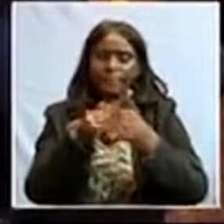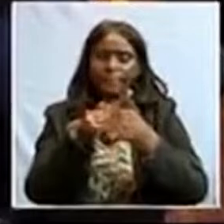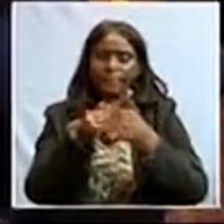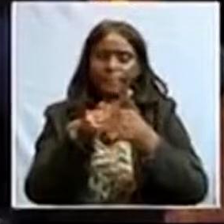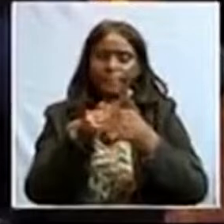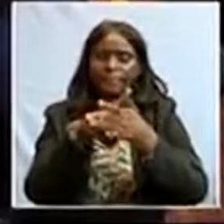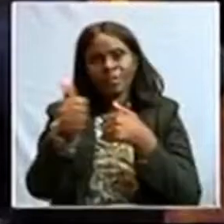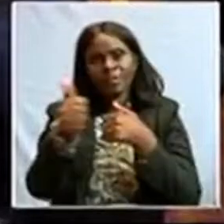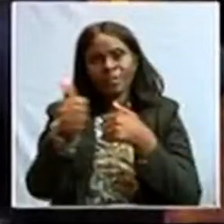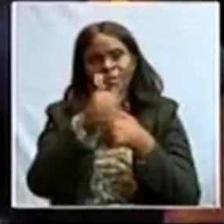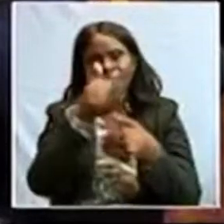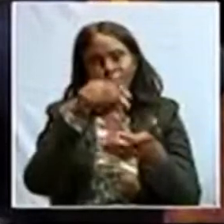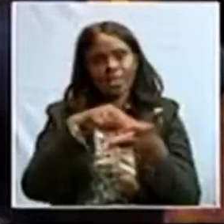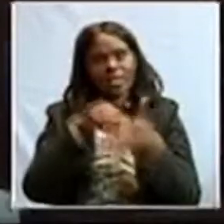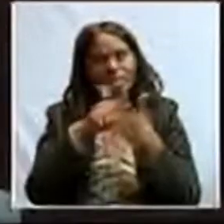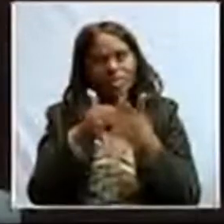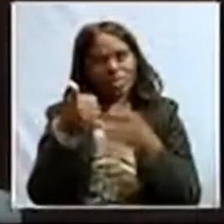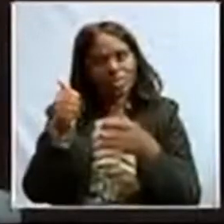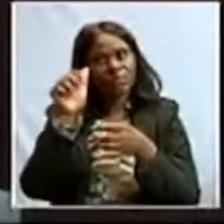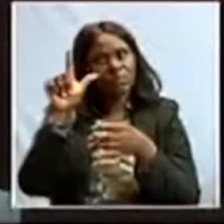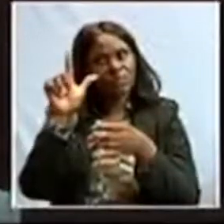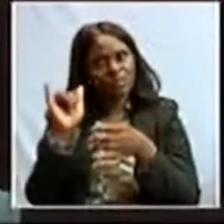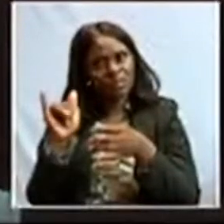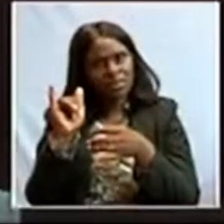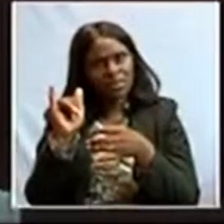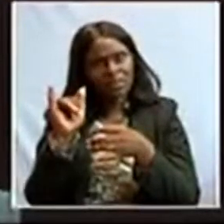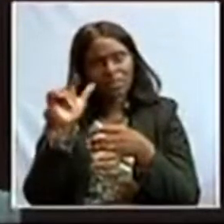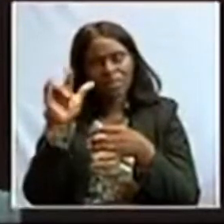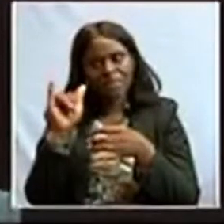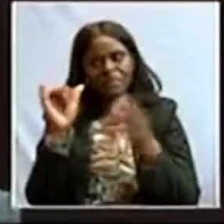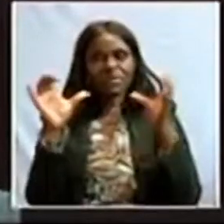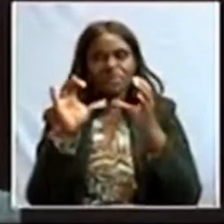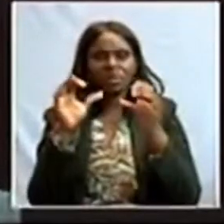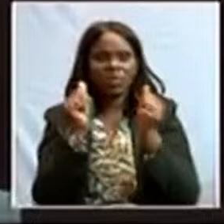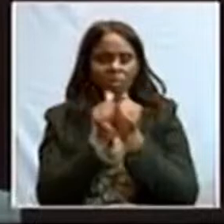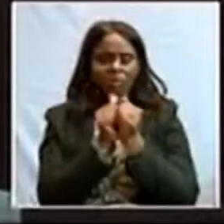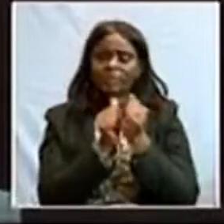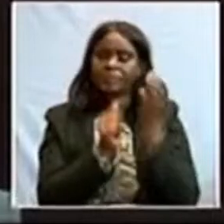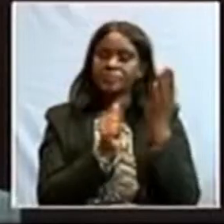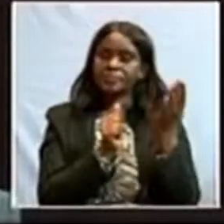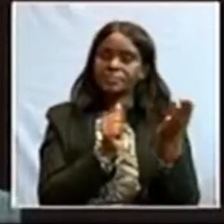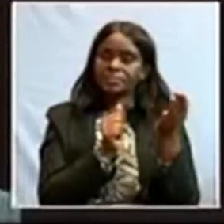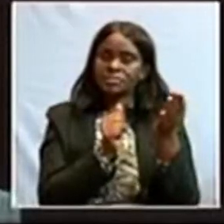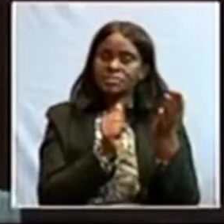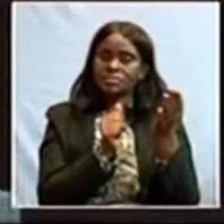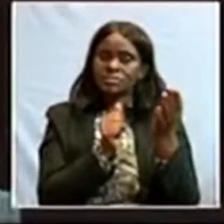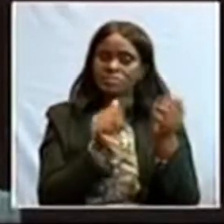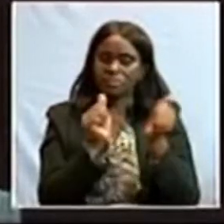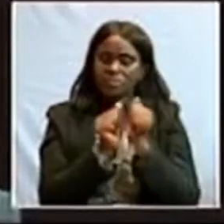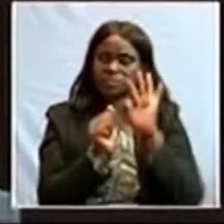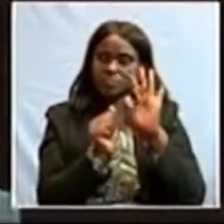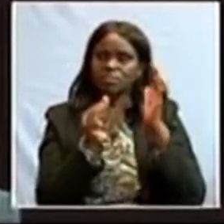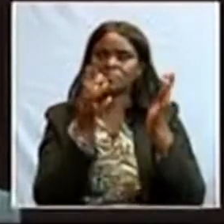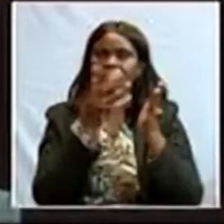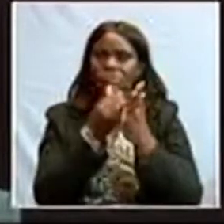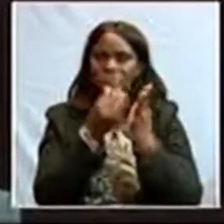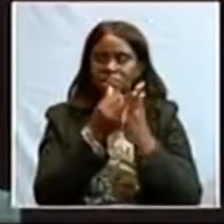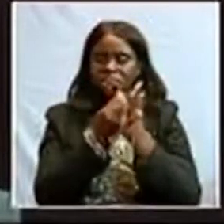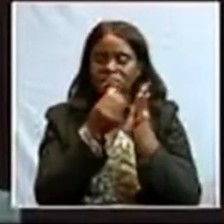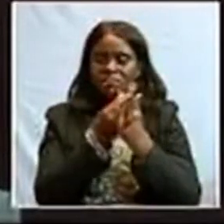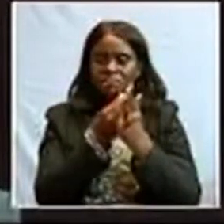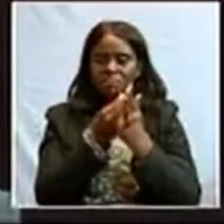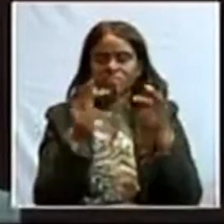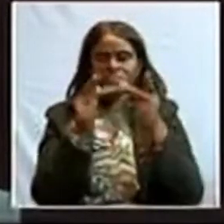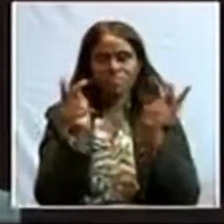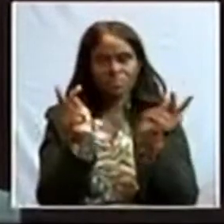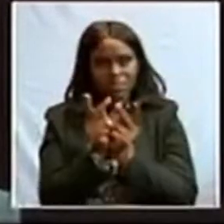as Luansha Municipal Council in terms of your financial